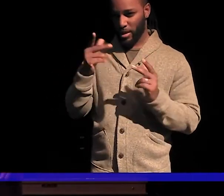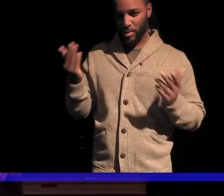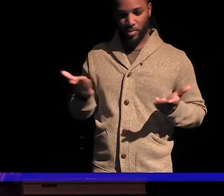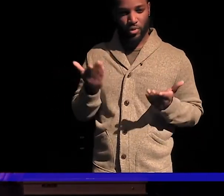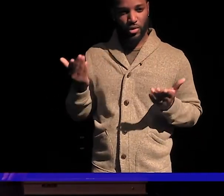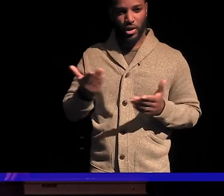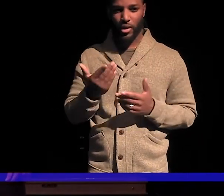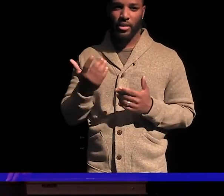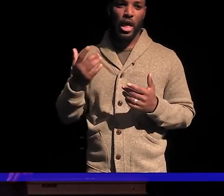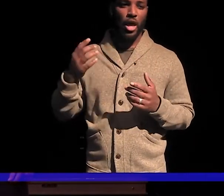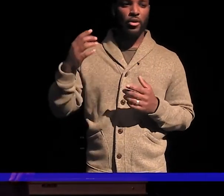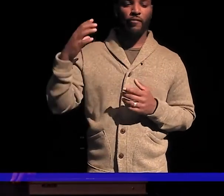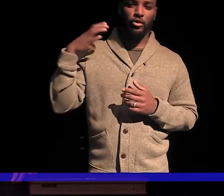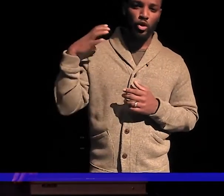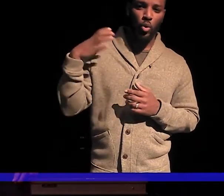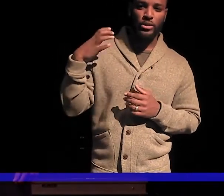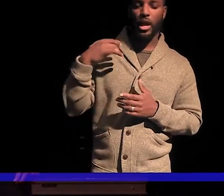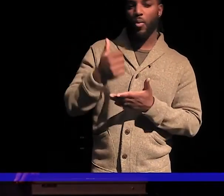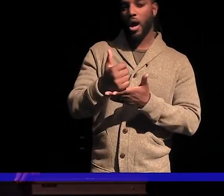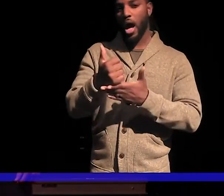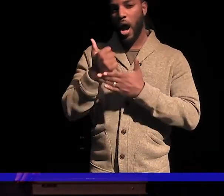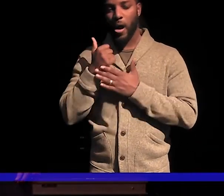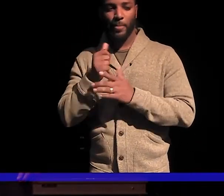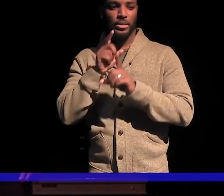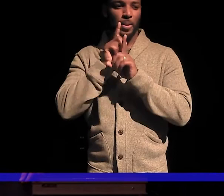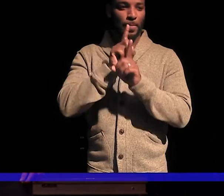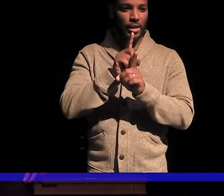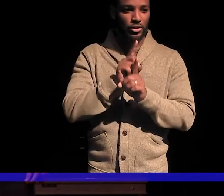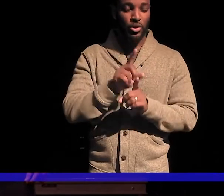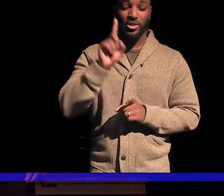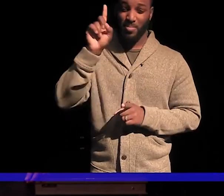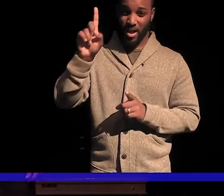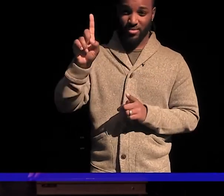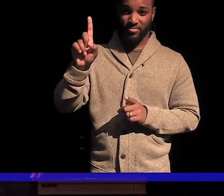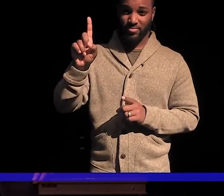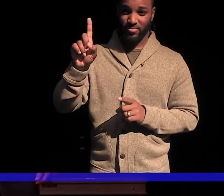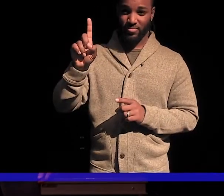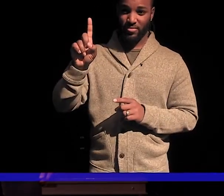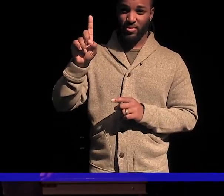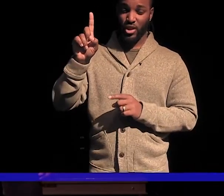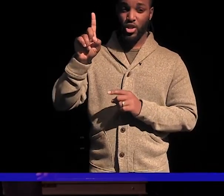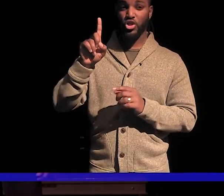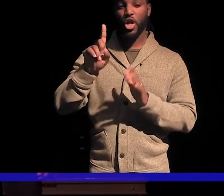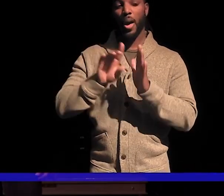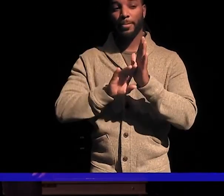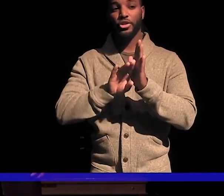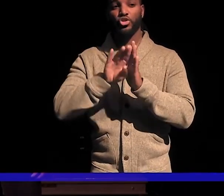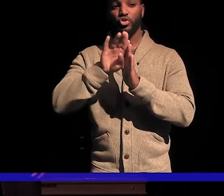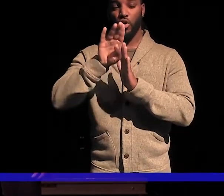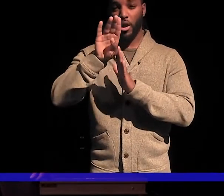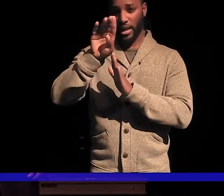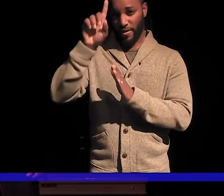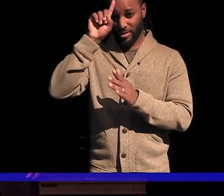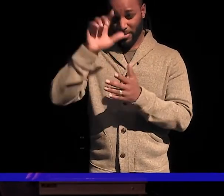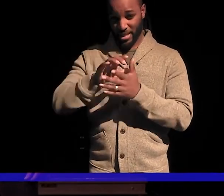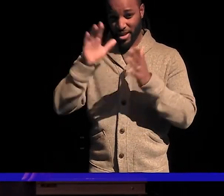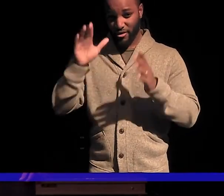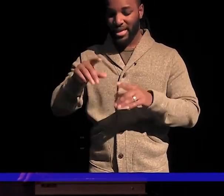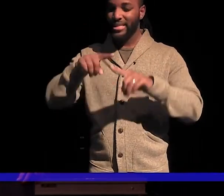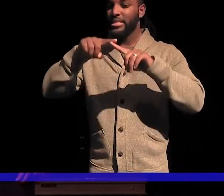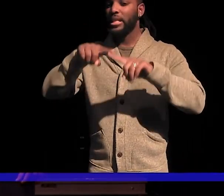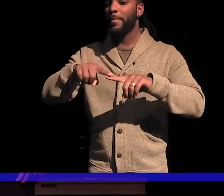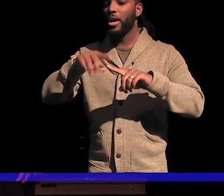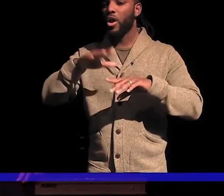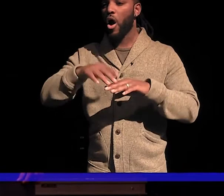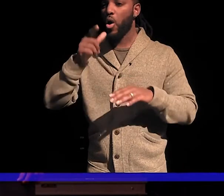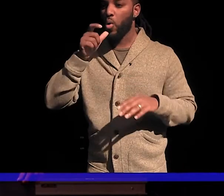of Christ, coaches, that will help us enhance our gifts. But ultimately, the maturity of the believers is dependent upon